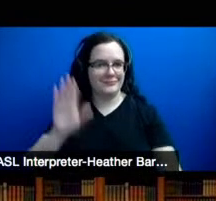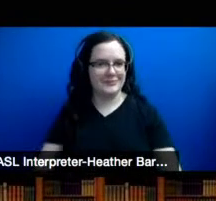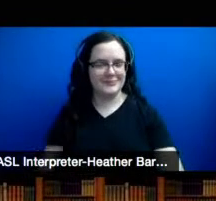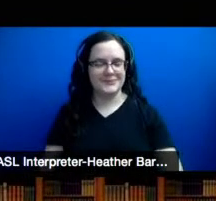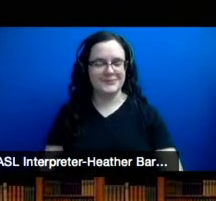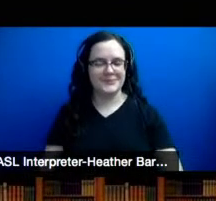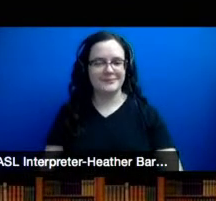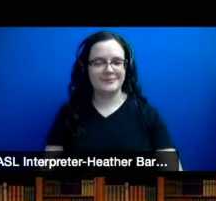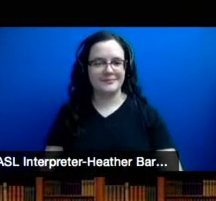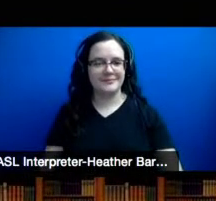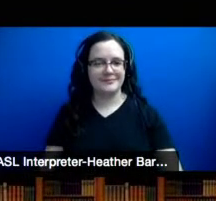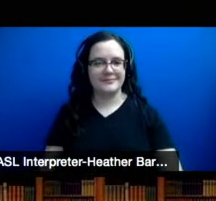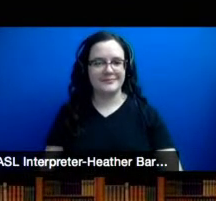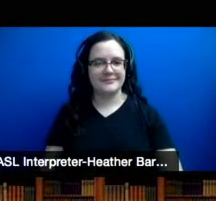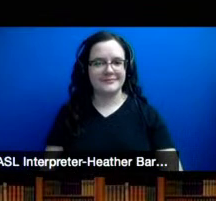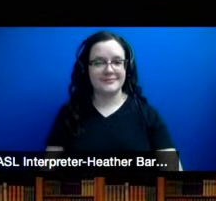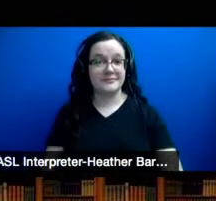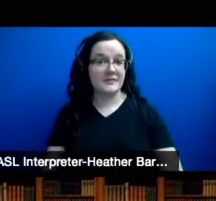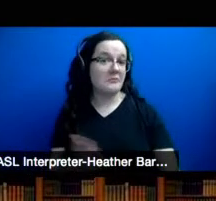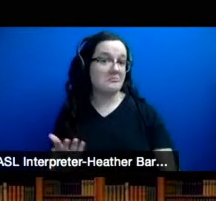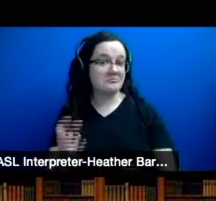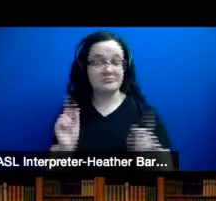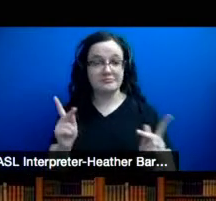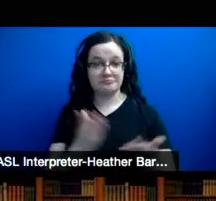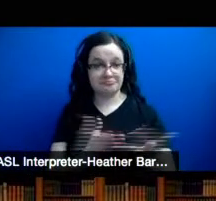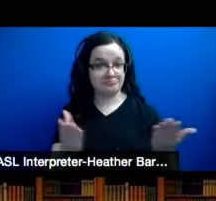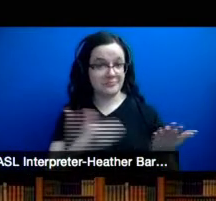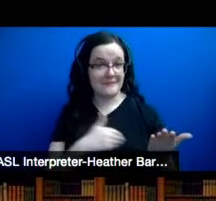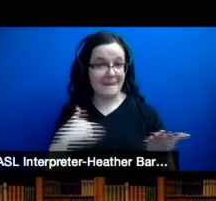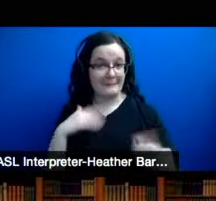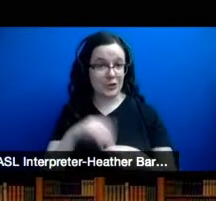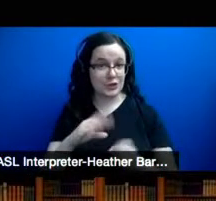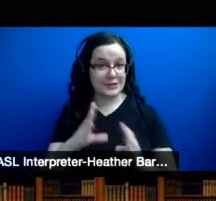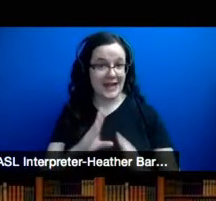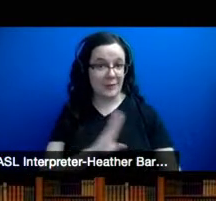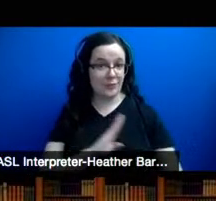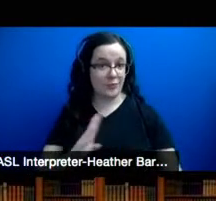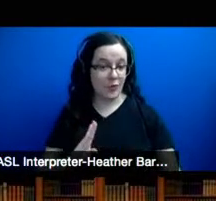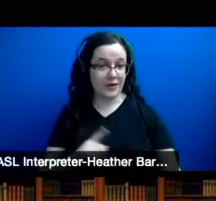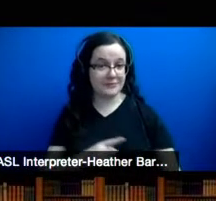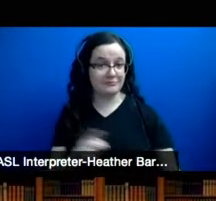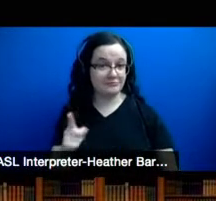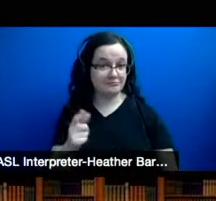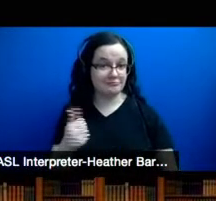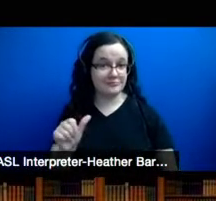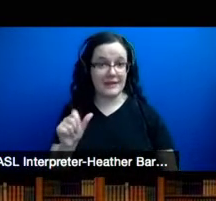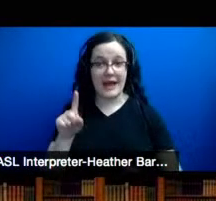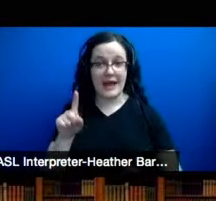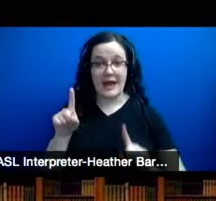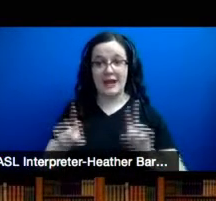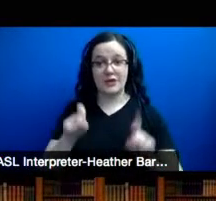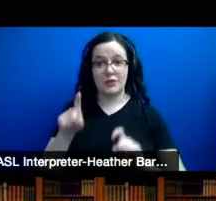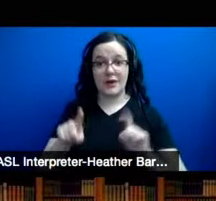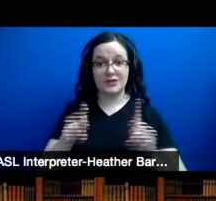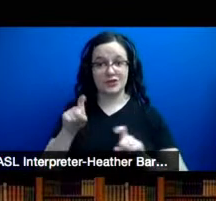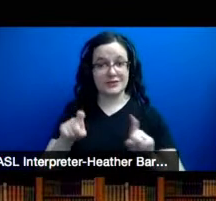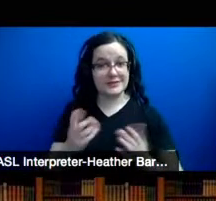How about members of the town board? Any questions that any of you